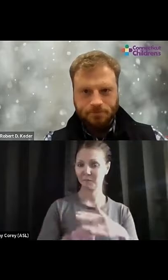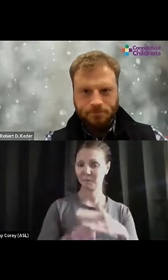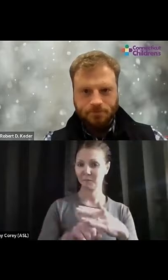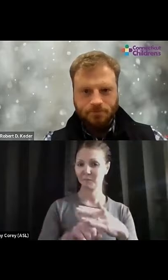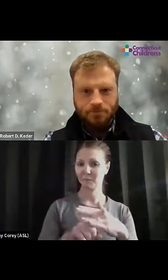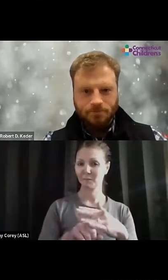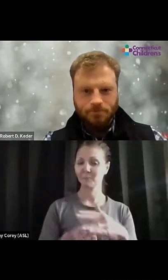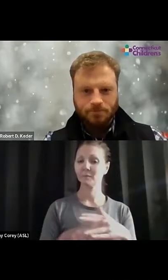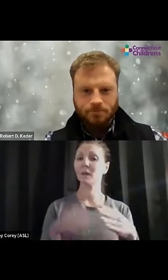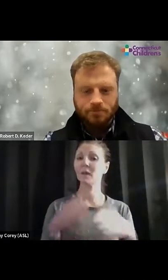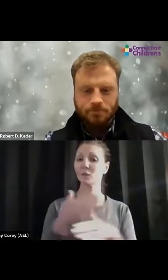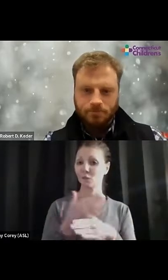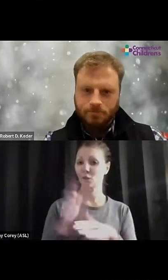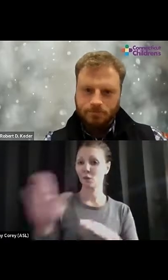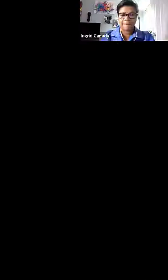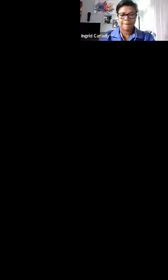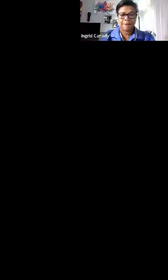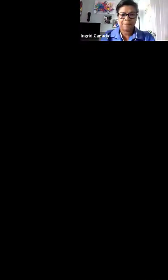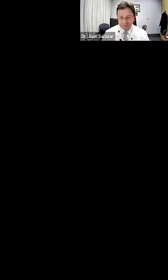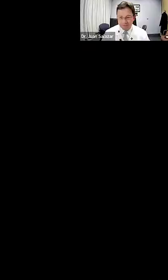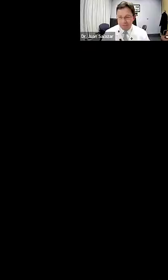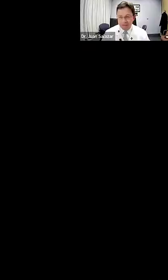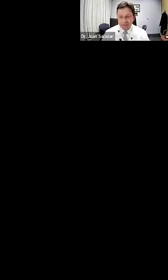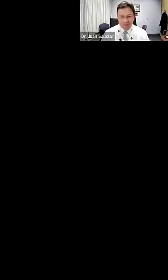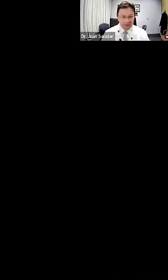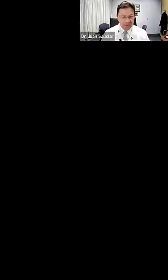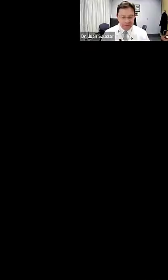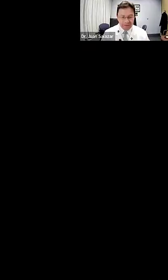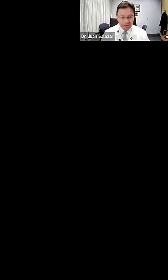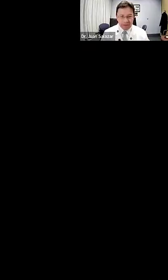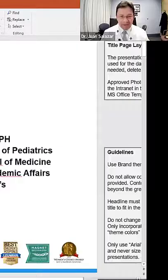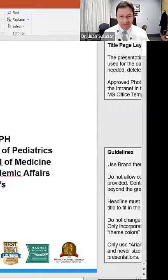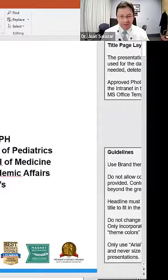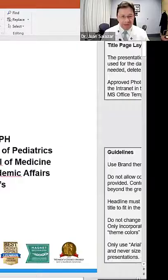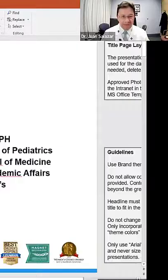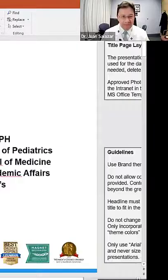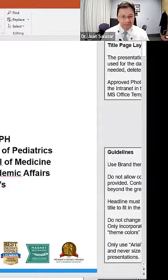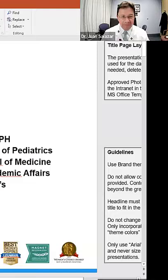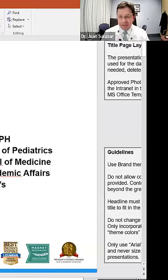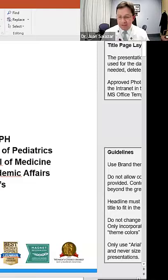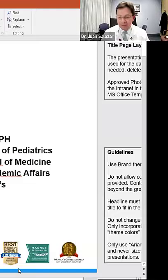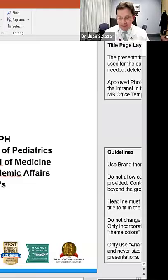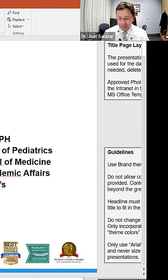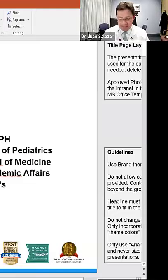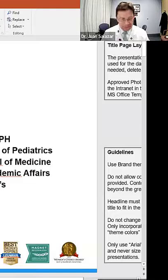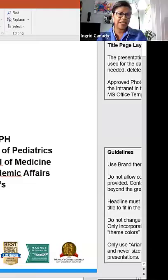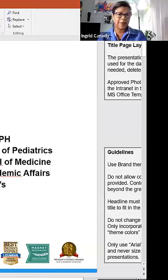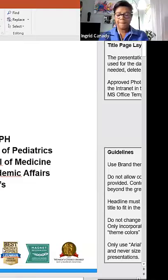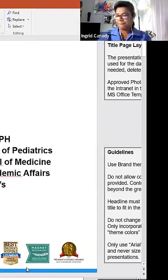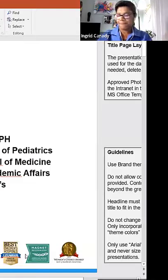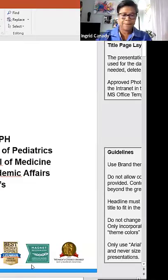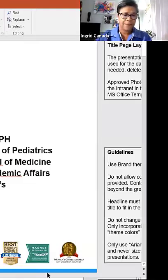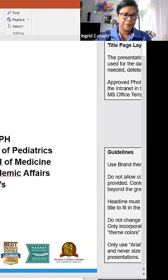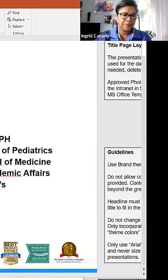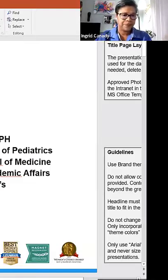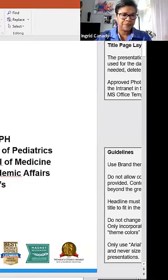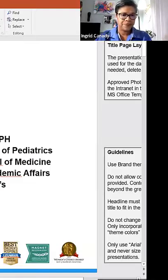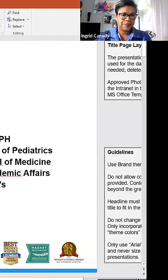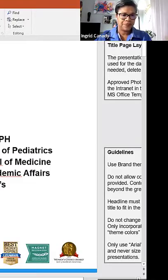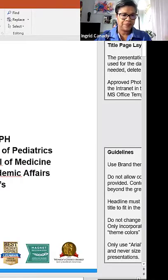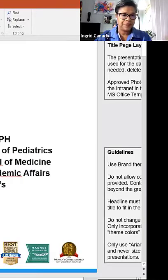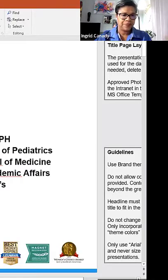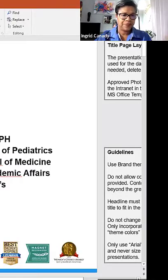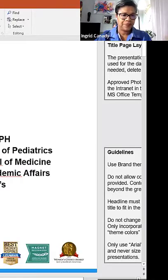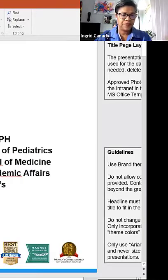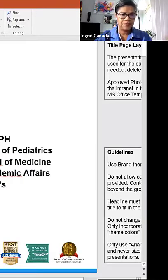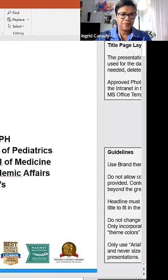and feel free to share your screen as well. Thank you. Hopefully everyone can see that. Yes, thank you. Just put it in